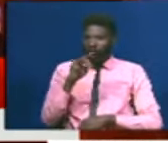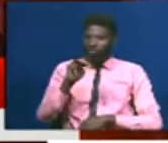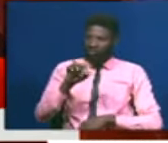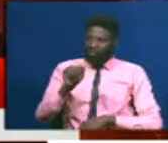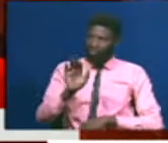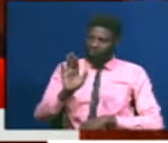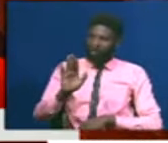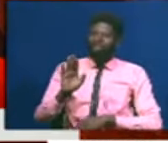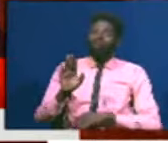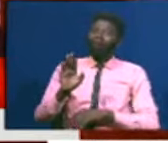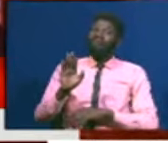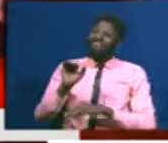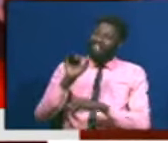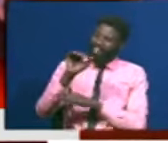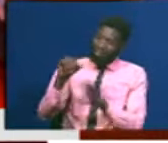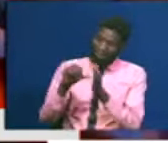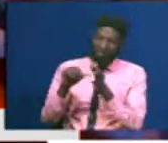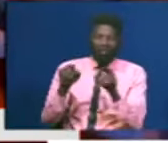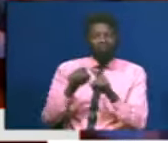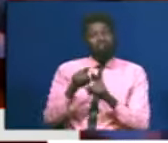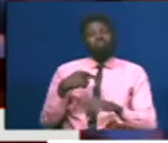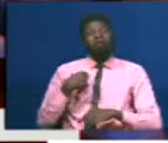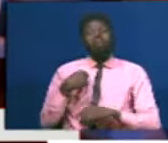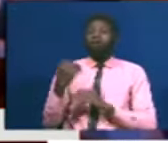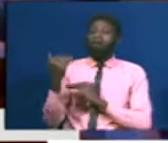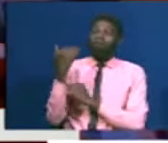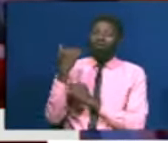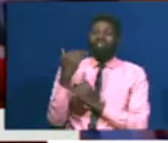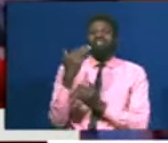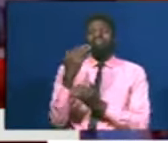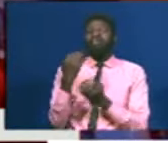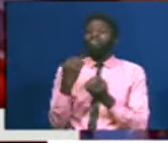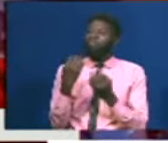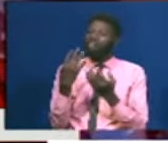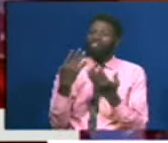I receive every day people who have not ate for 3-2 days. I do the best I can.